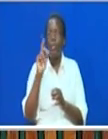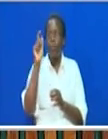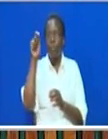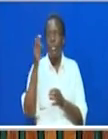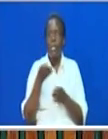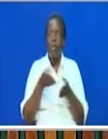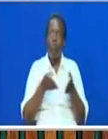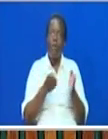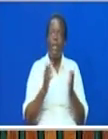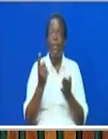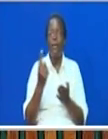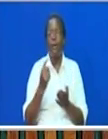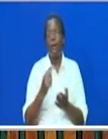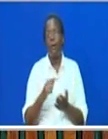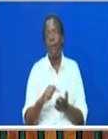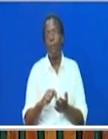they